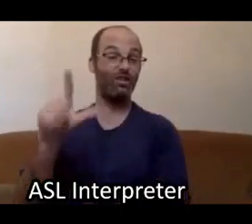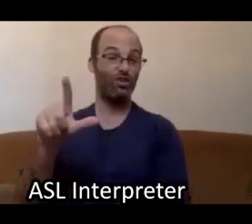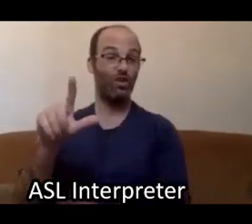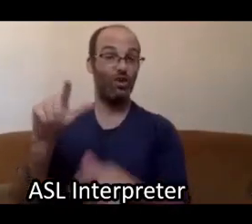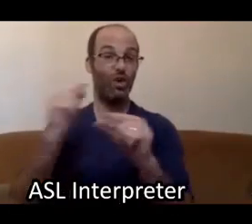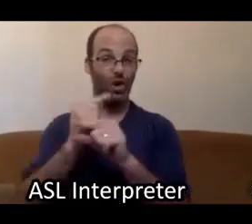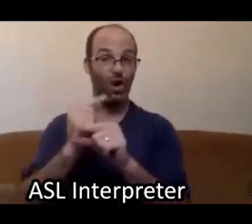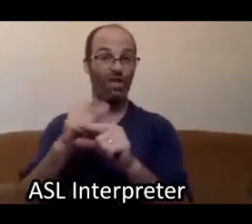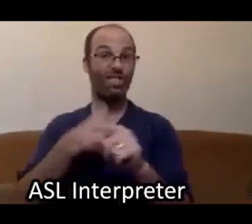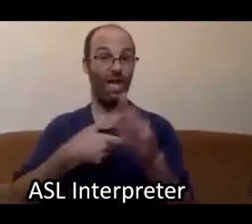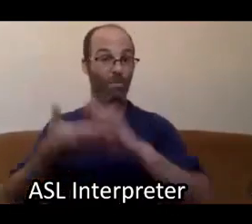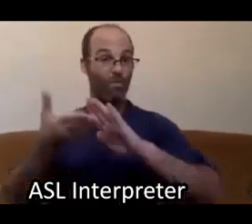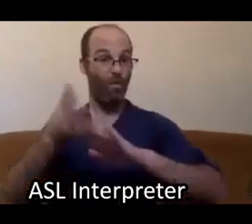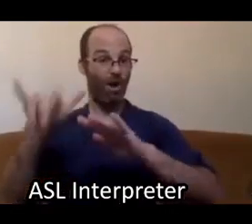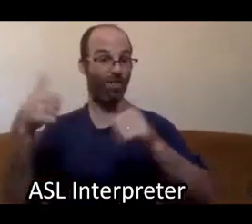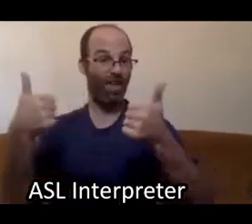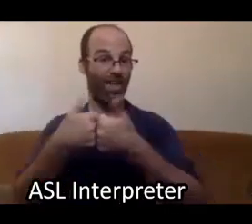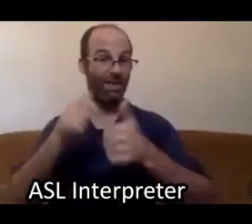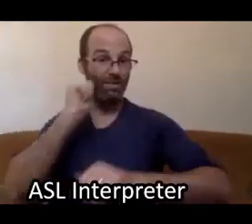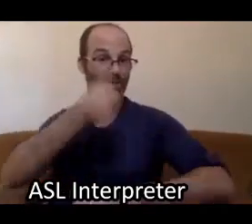players.